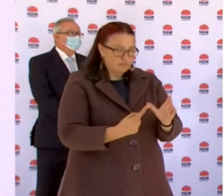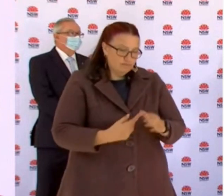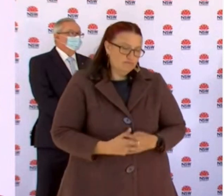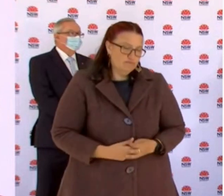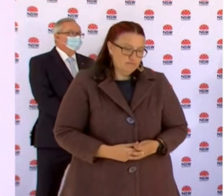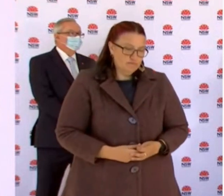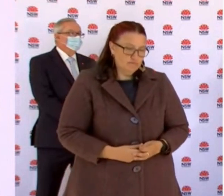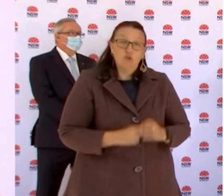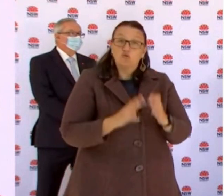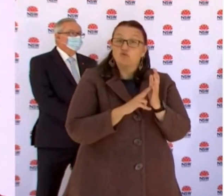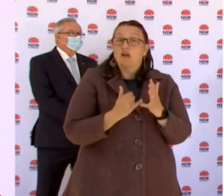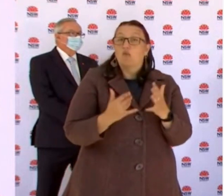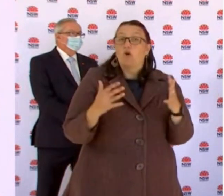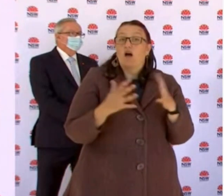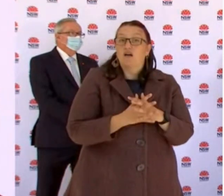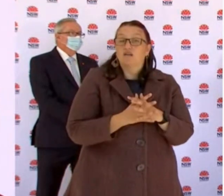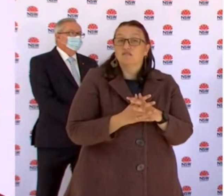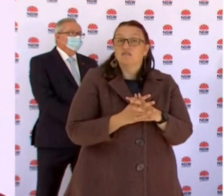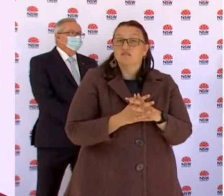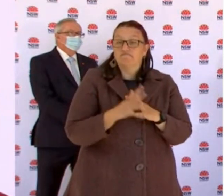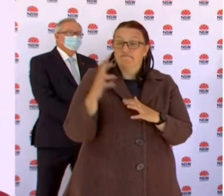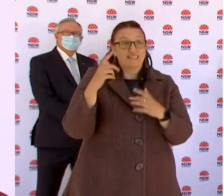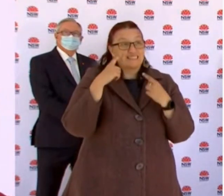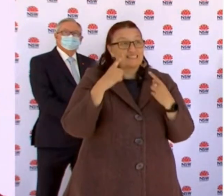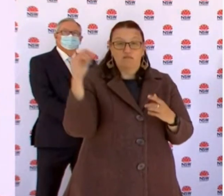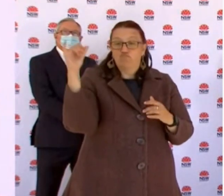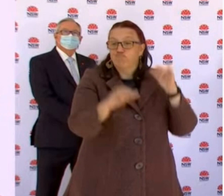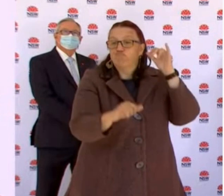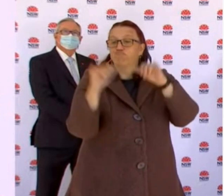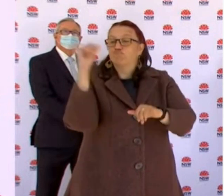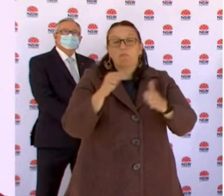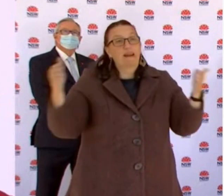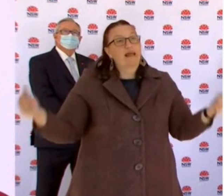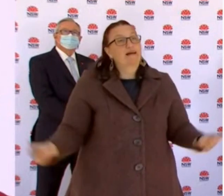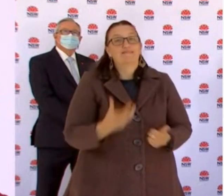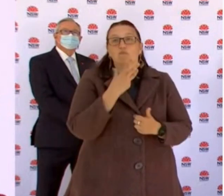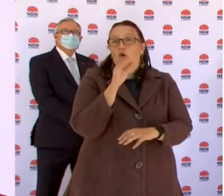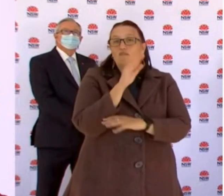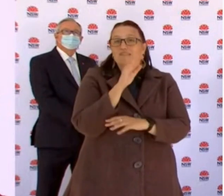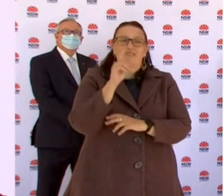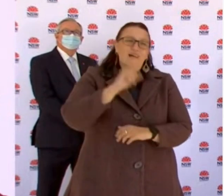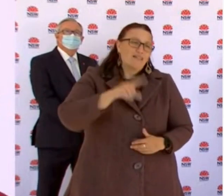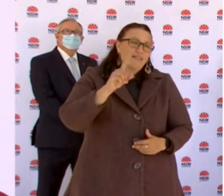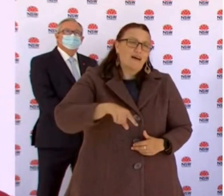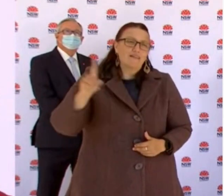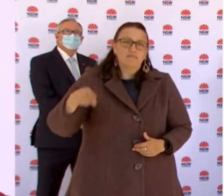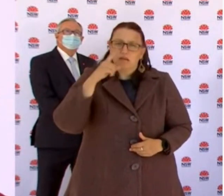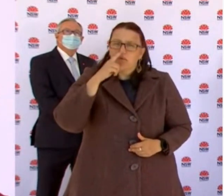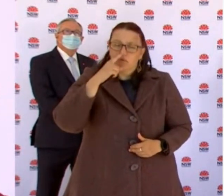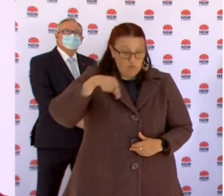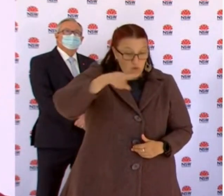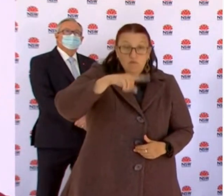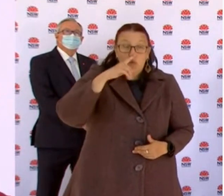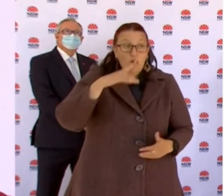has processed thousands and thousands of citizens from other states. We've taken on that risk, and we did so on behalf of the nation, and we did